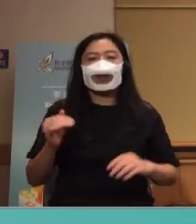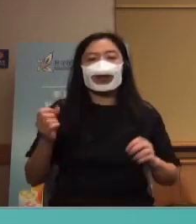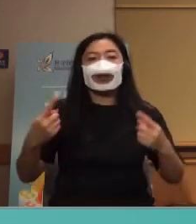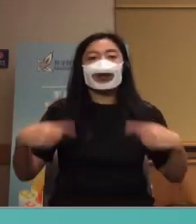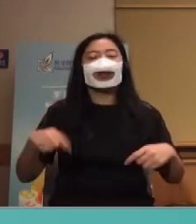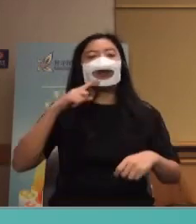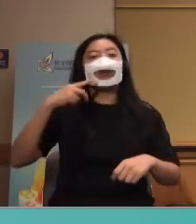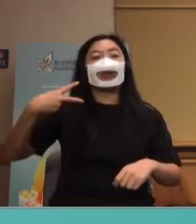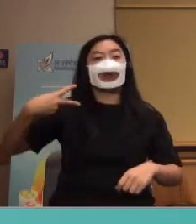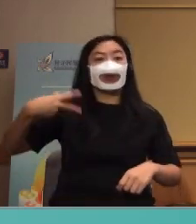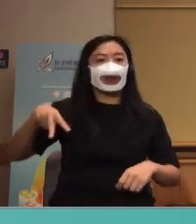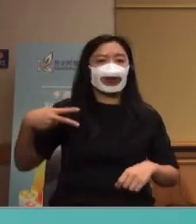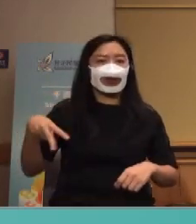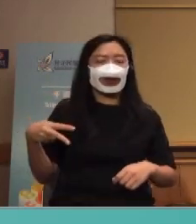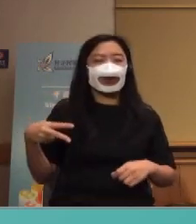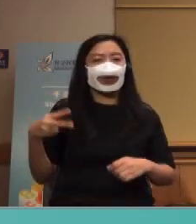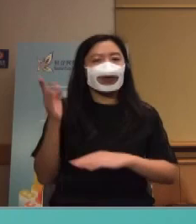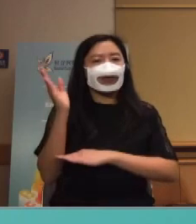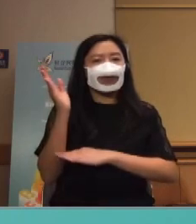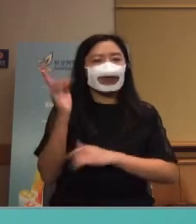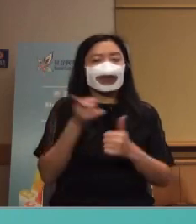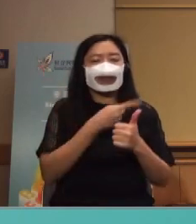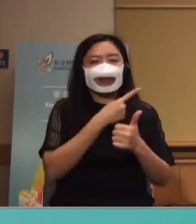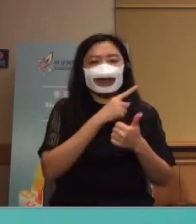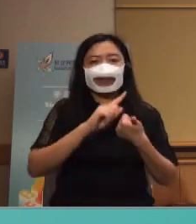to, oh wait, I think I'm doing